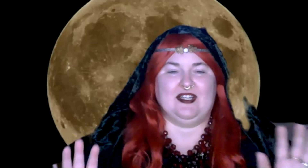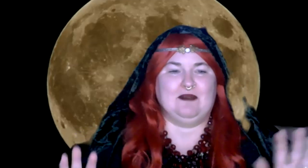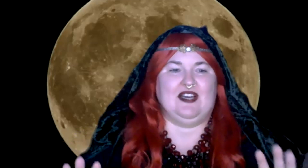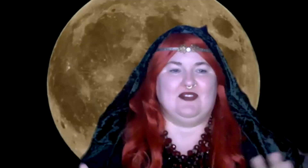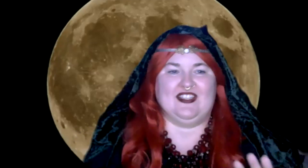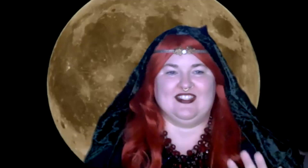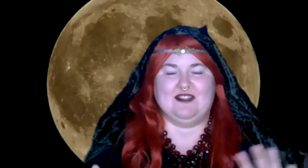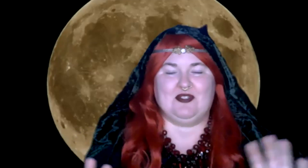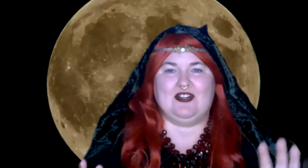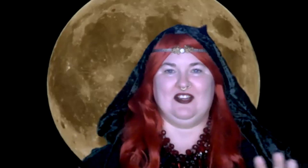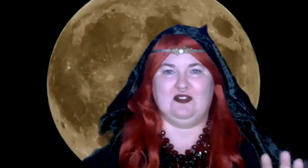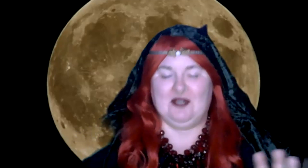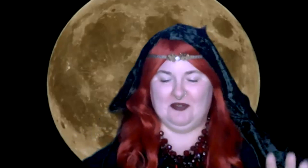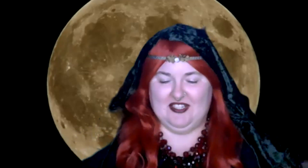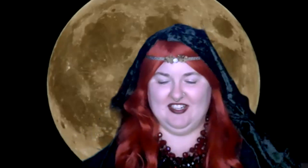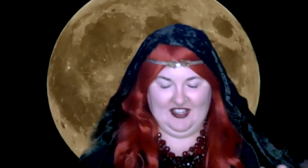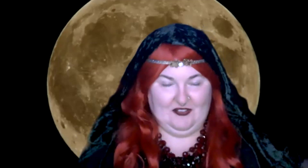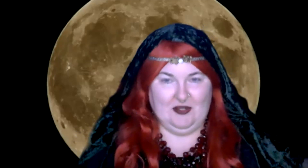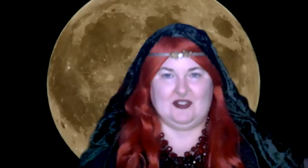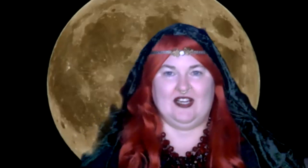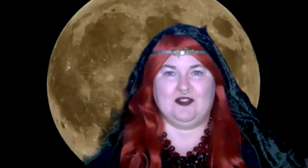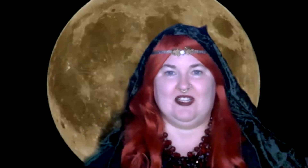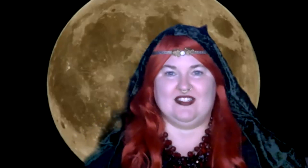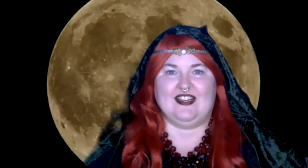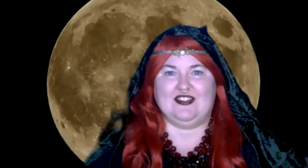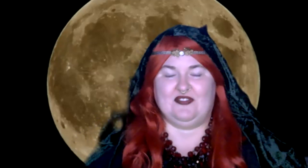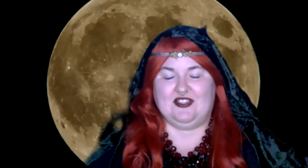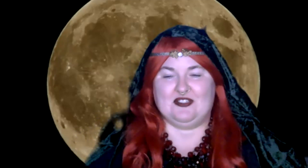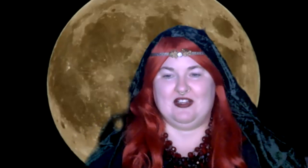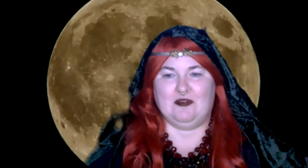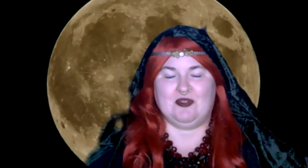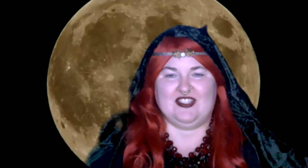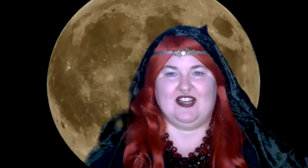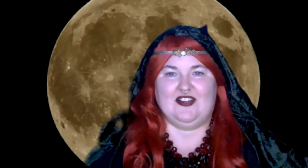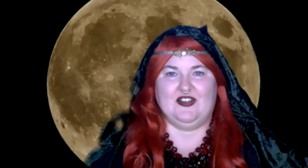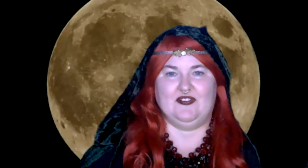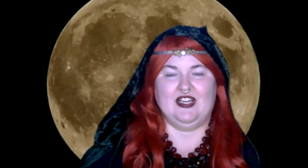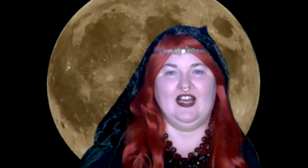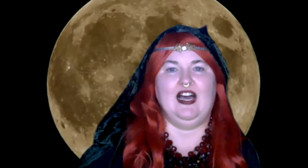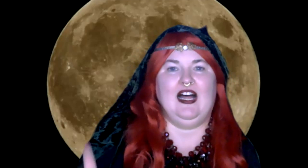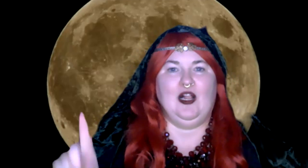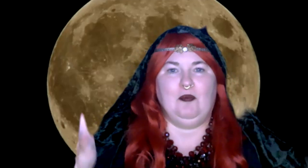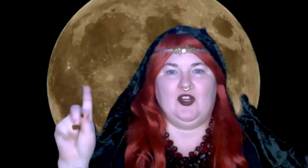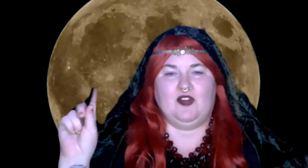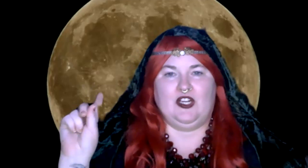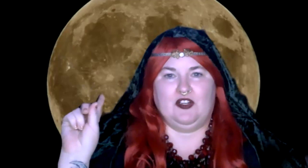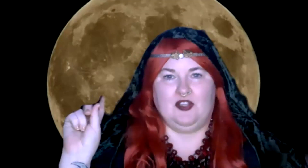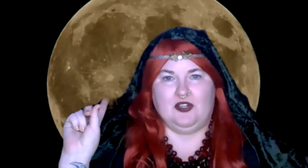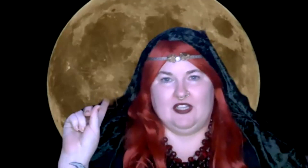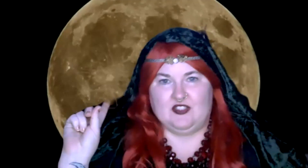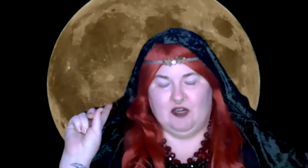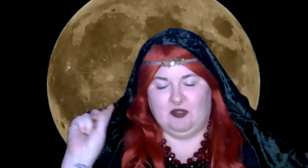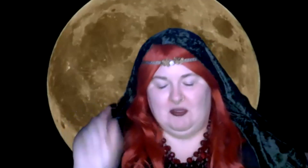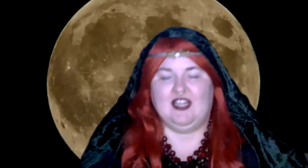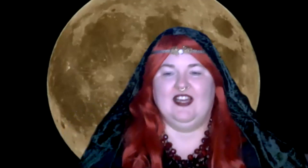billion times after this. I'm sure I had to have been one a few other times, because I definitely also have the personality of, I'll be over here alone